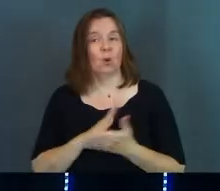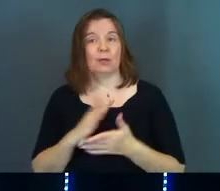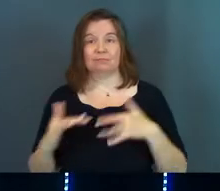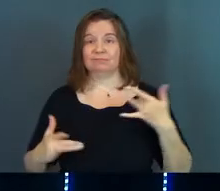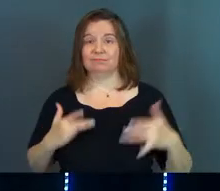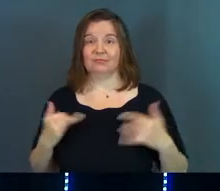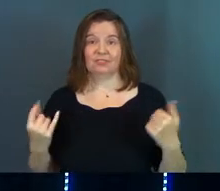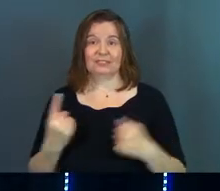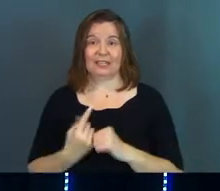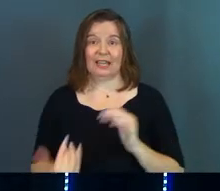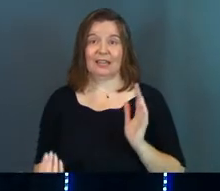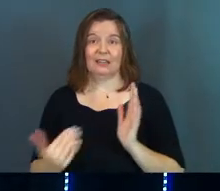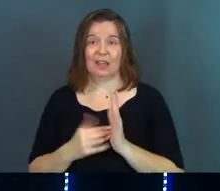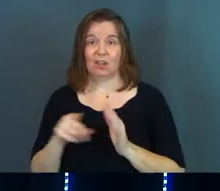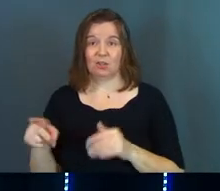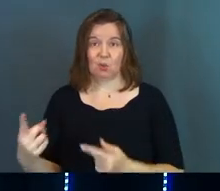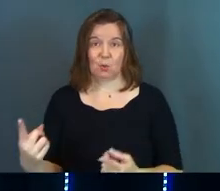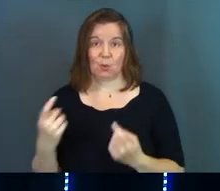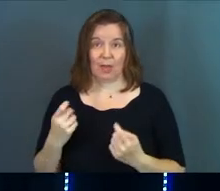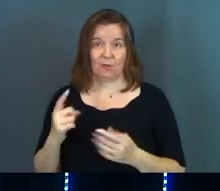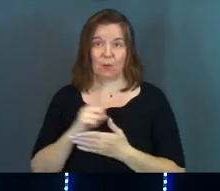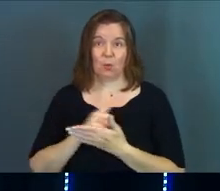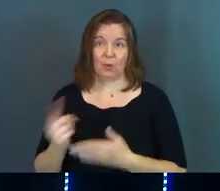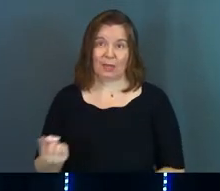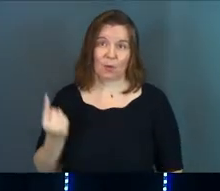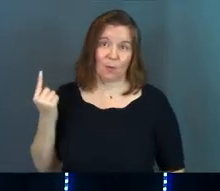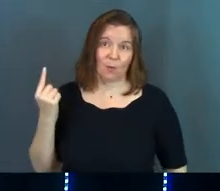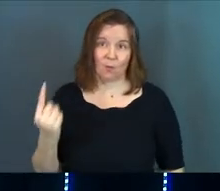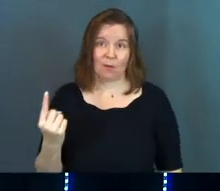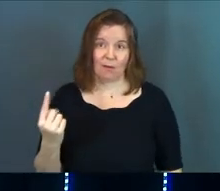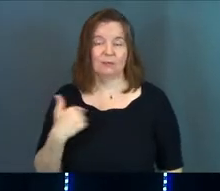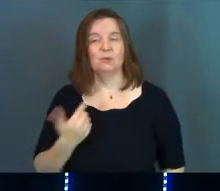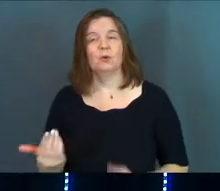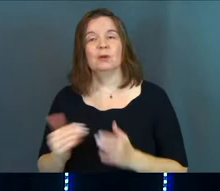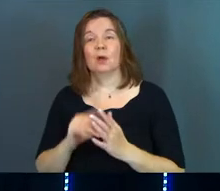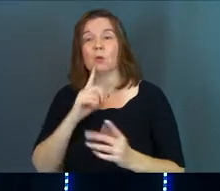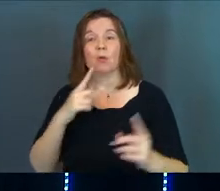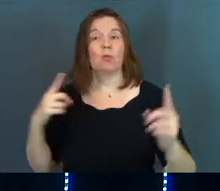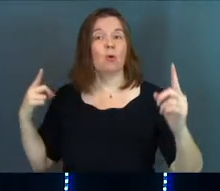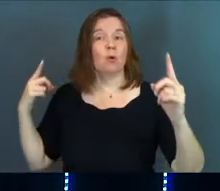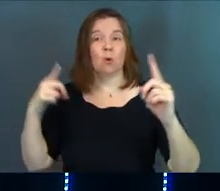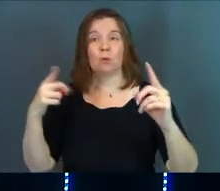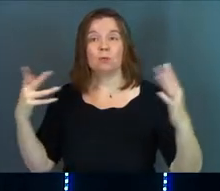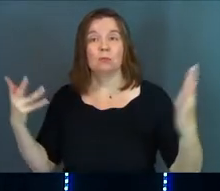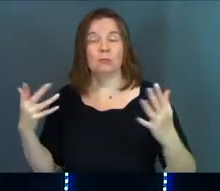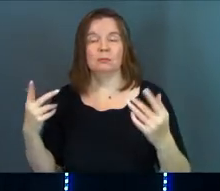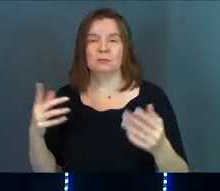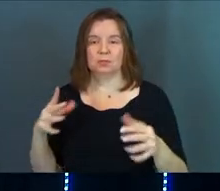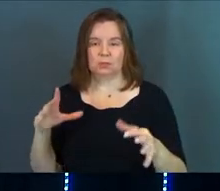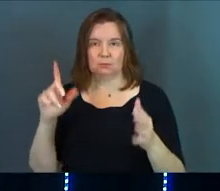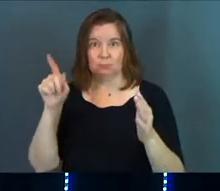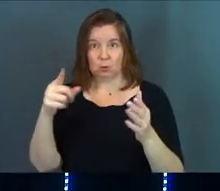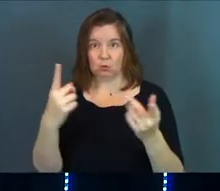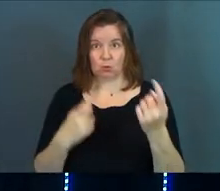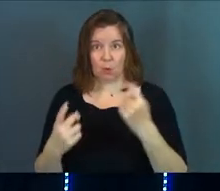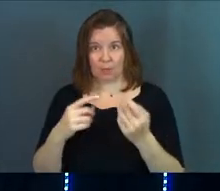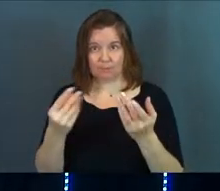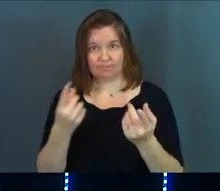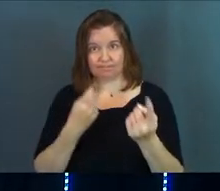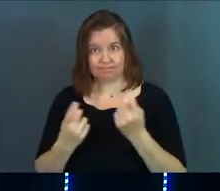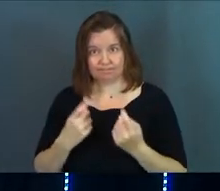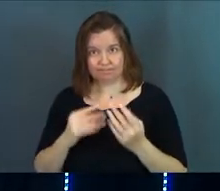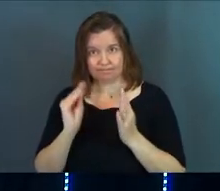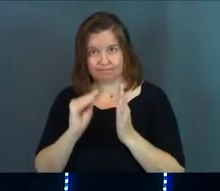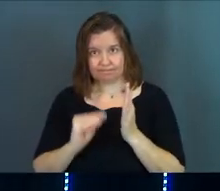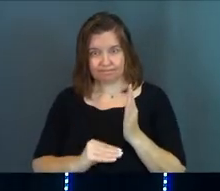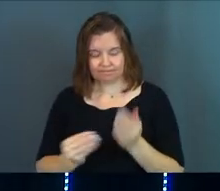All right, super excited for today again. You asked for it, week one. And so, again, the ultimate goal of this series is to take questions that the congregation has